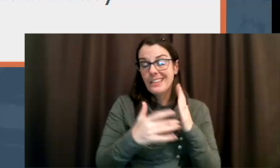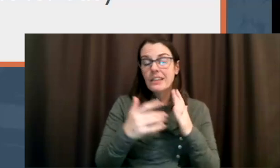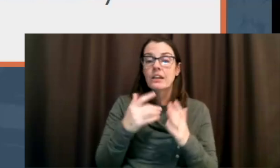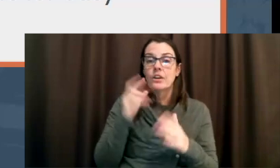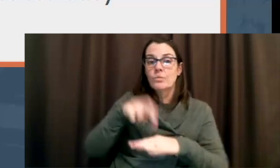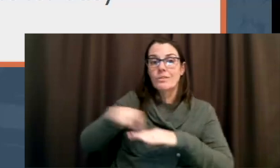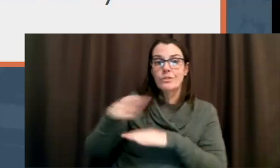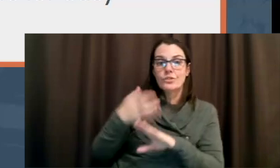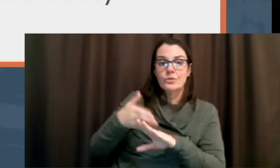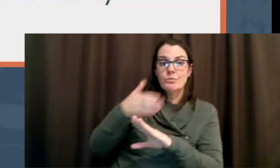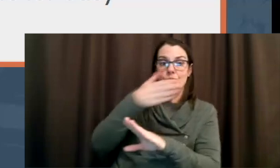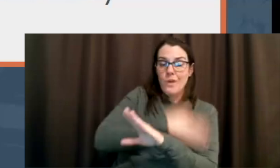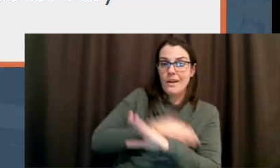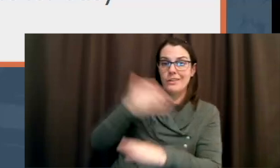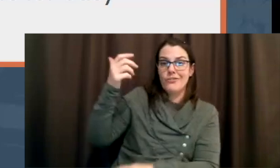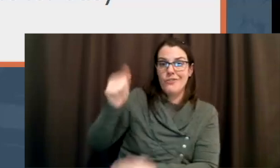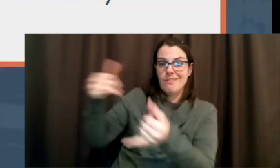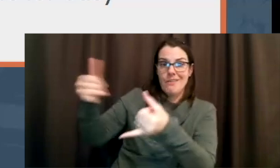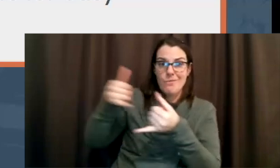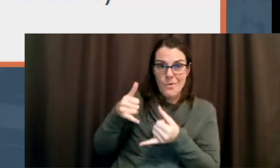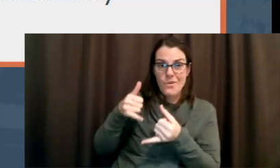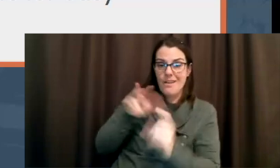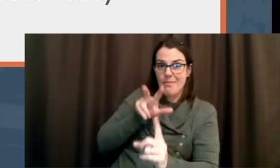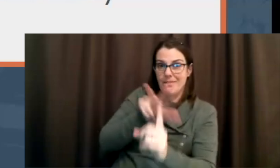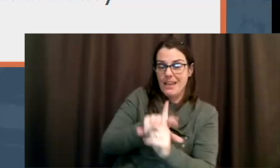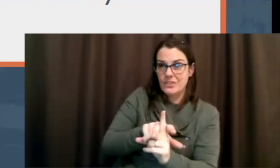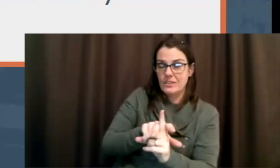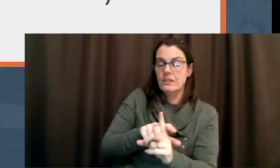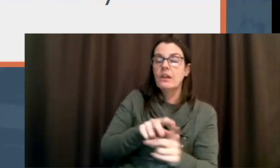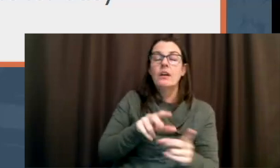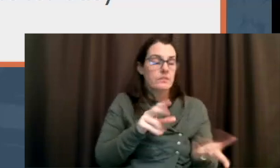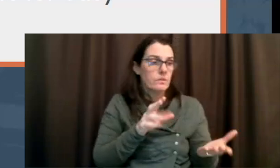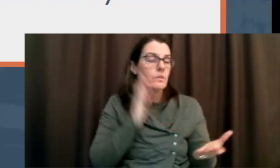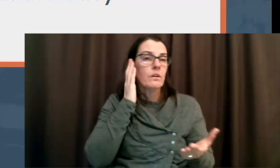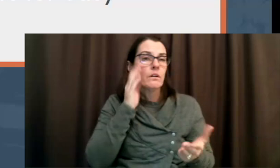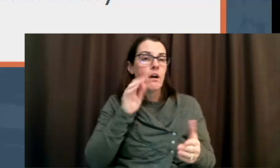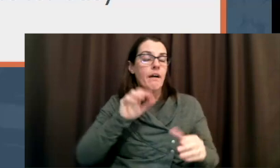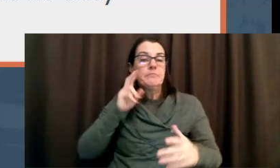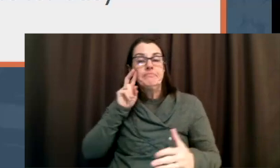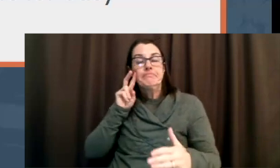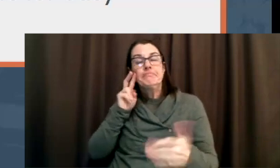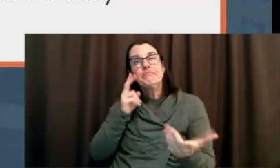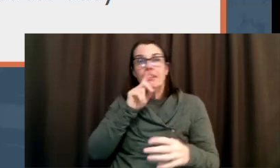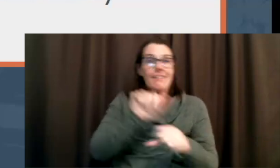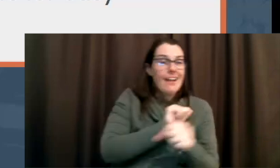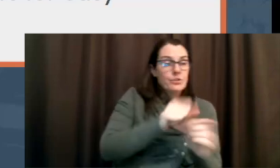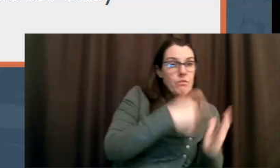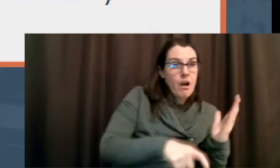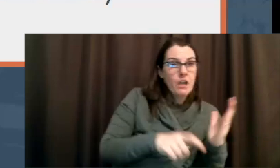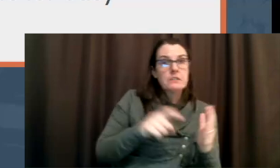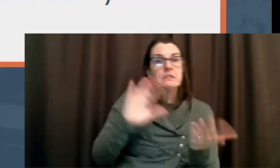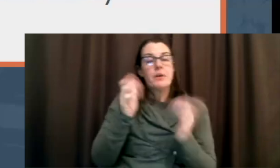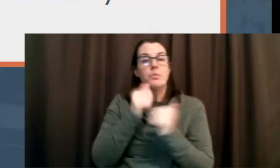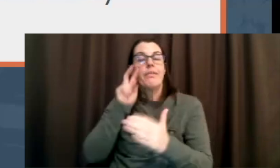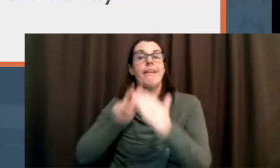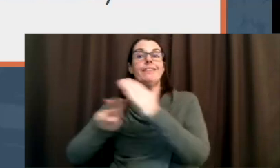And so you're going to compare anticipated versus actual costs, or budgeted versus actual costs. And you can see kind of